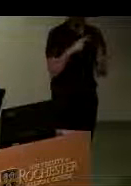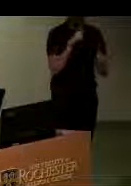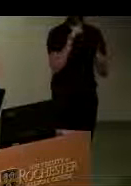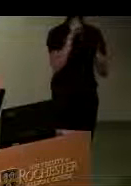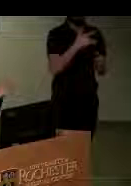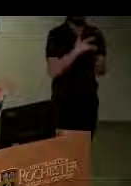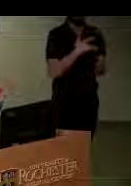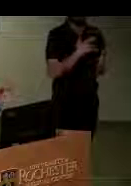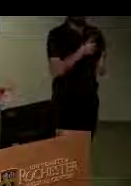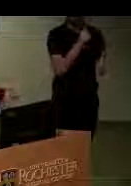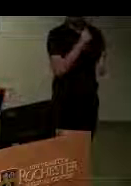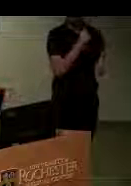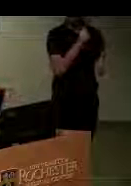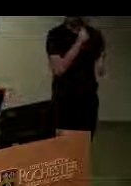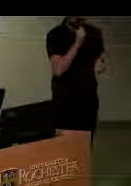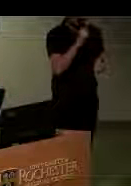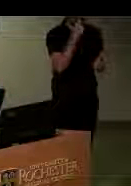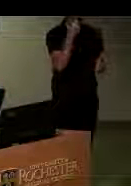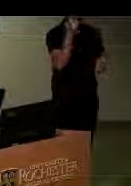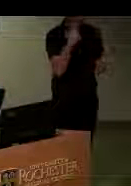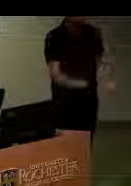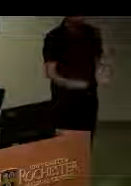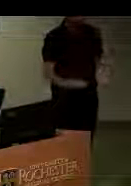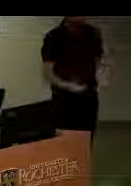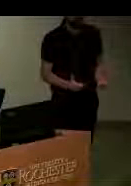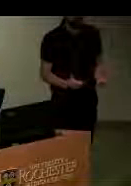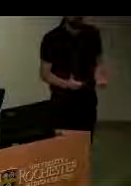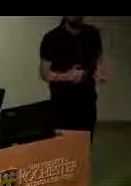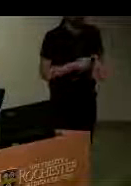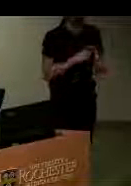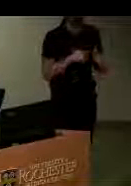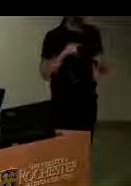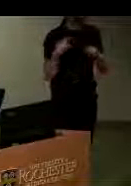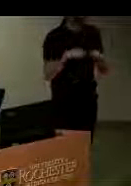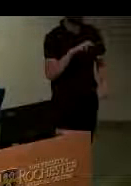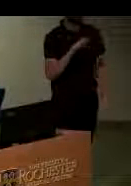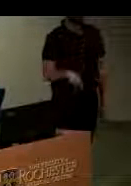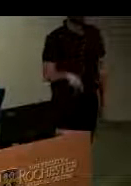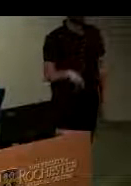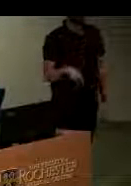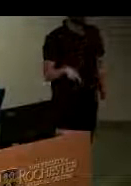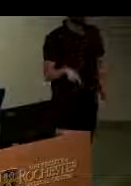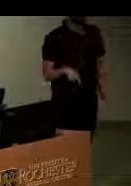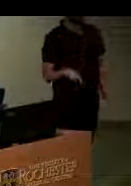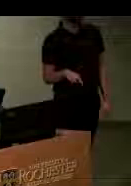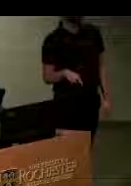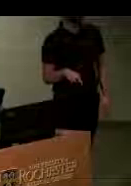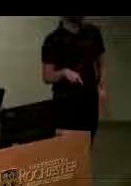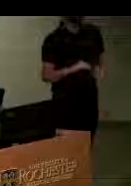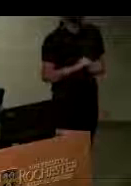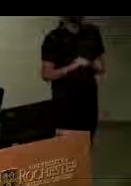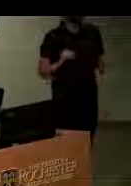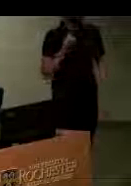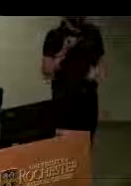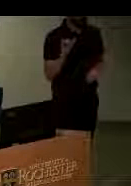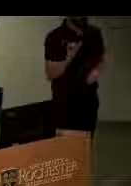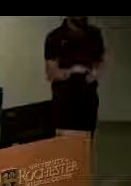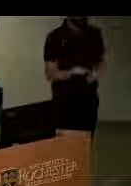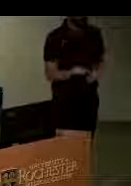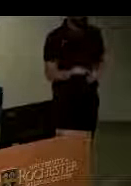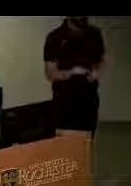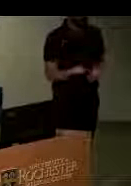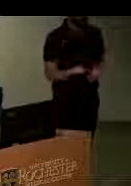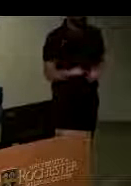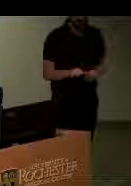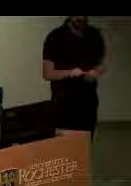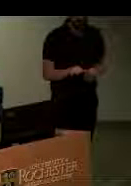find intolerably arrogant. And then I came to Rochester, and like almost nobody was like that.